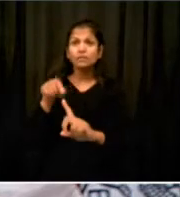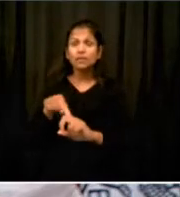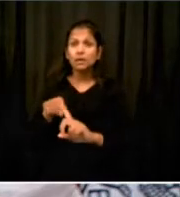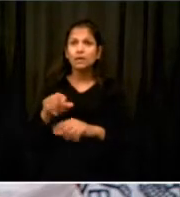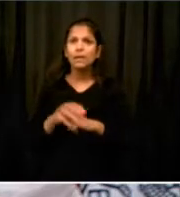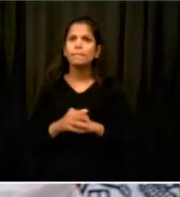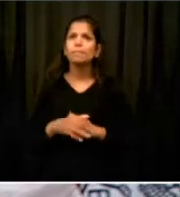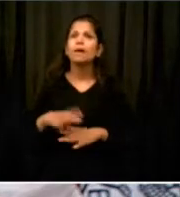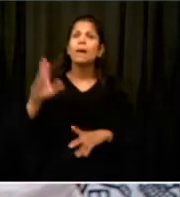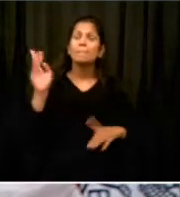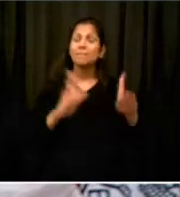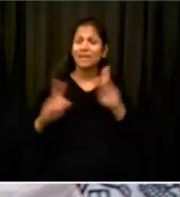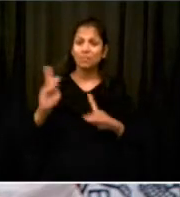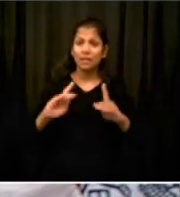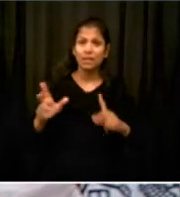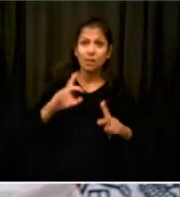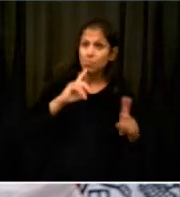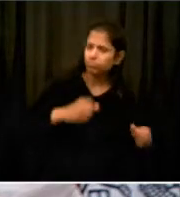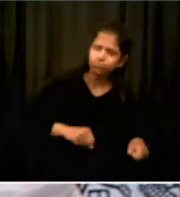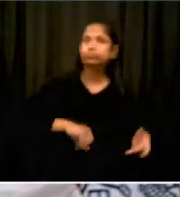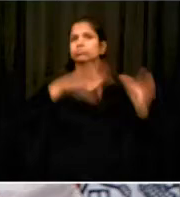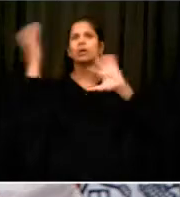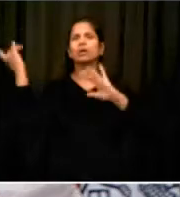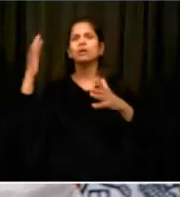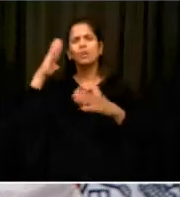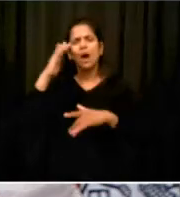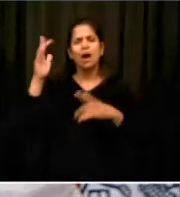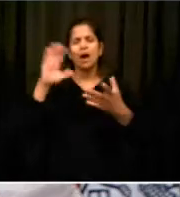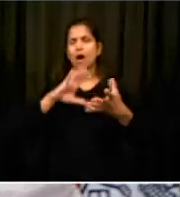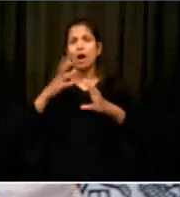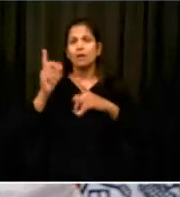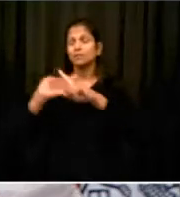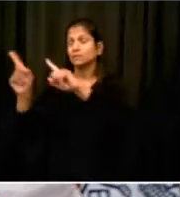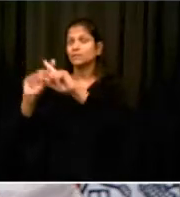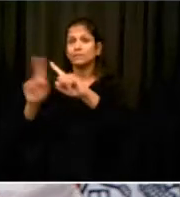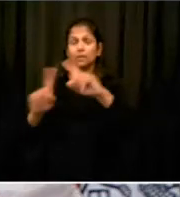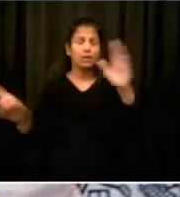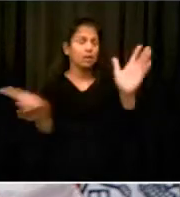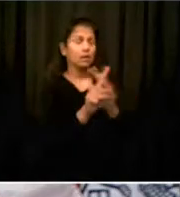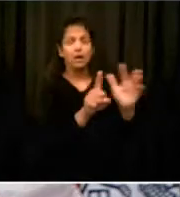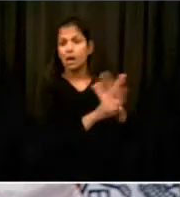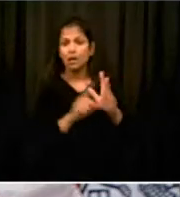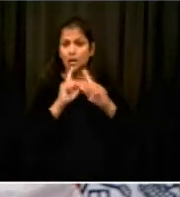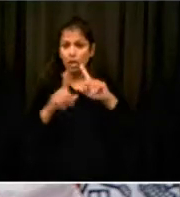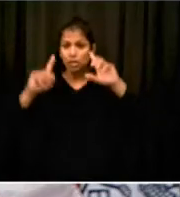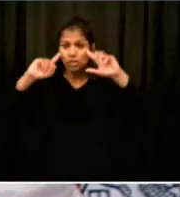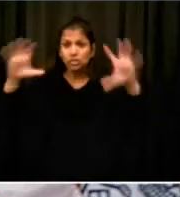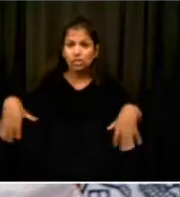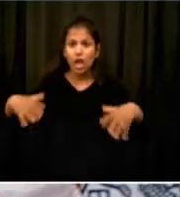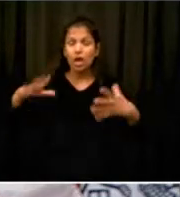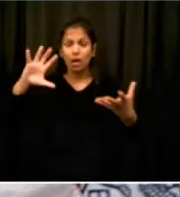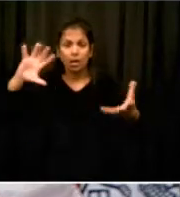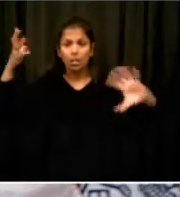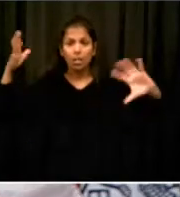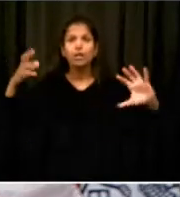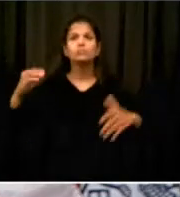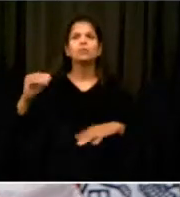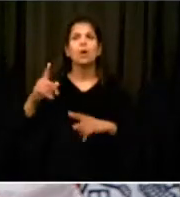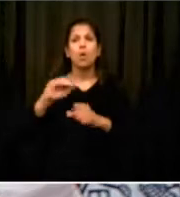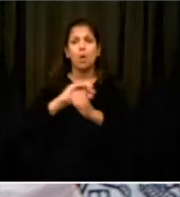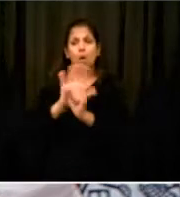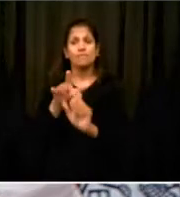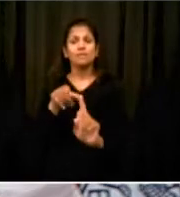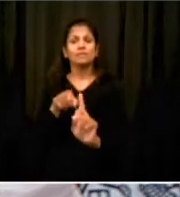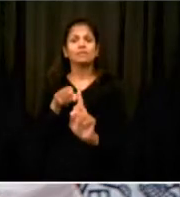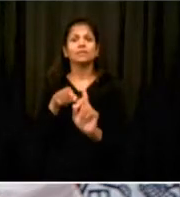place. But the fact is, this work of addressing disparity, we're going to deepen over the next 17 months, regardless